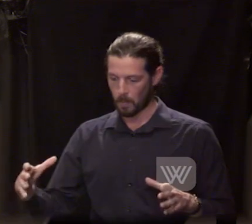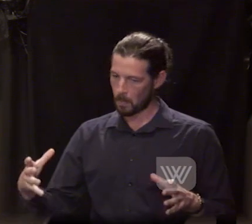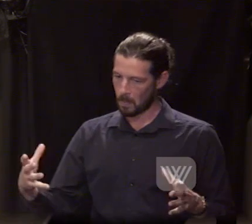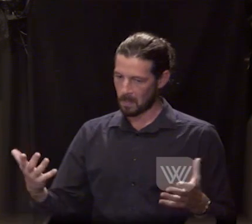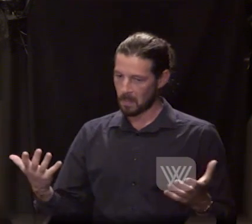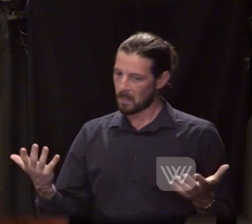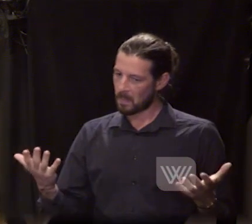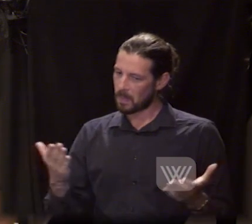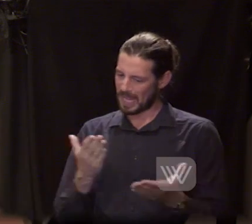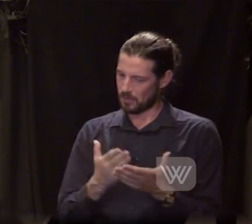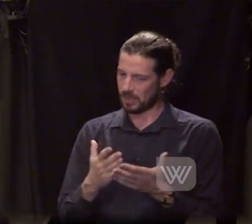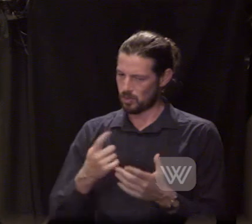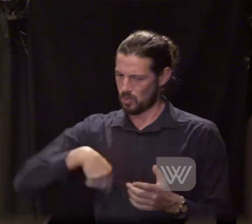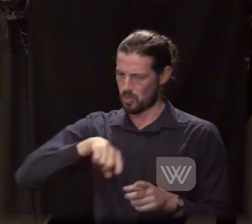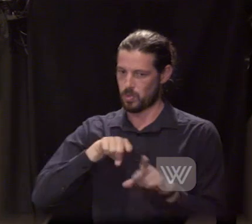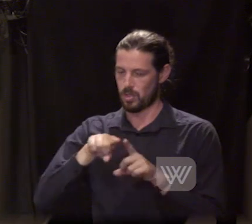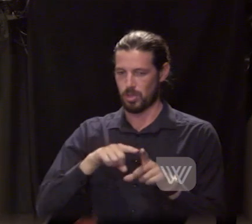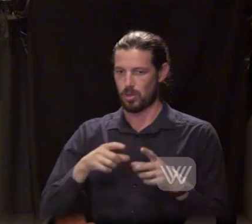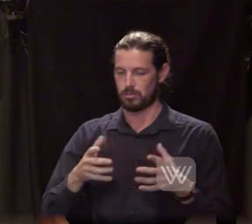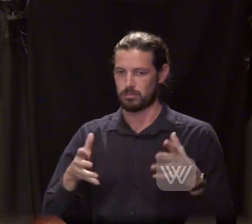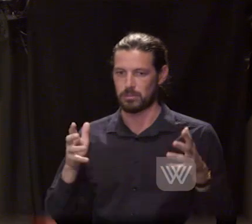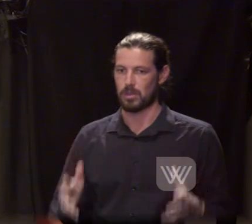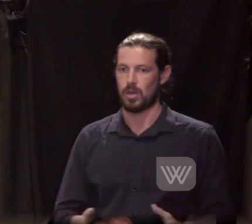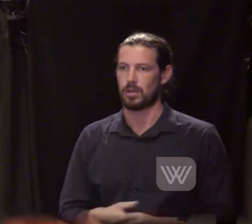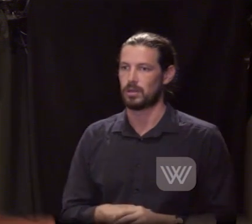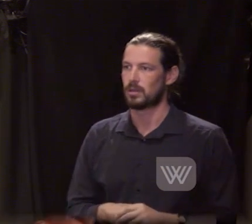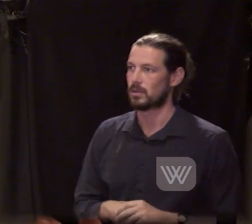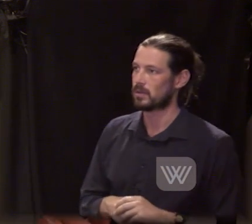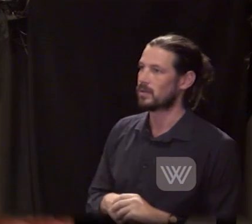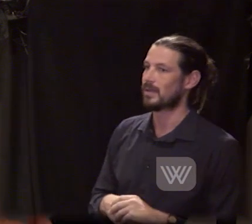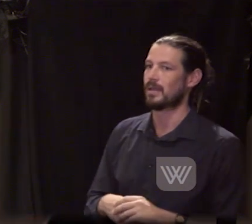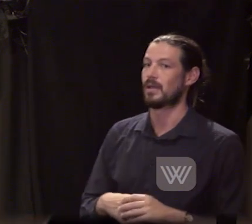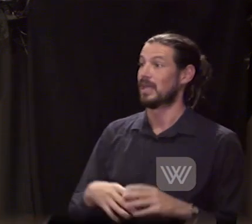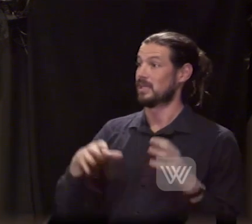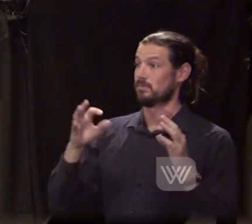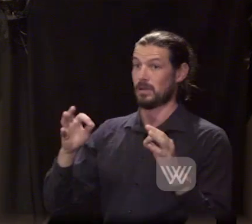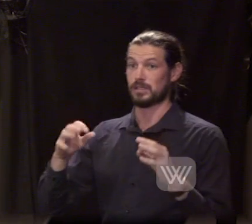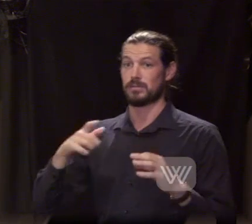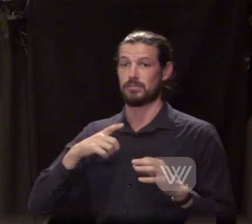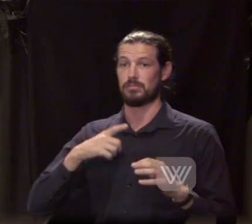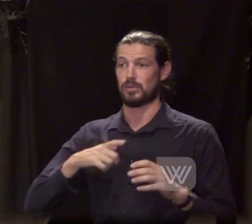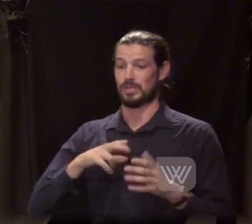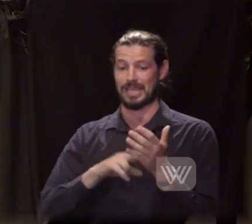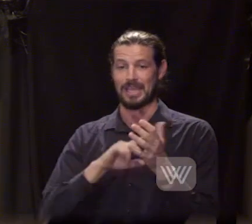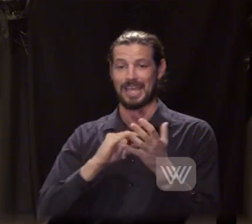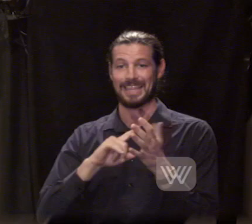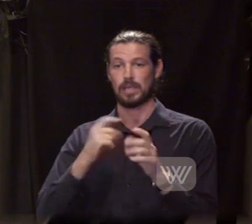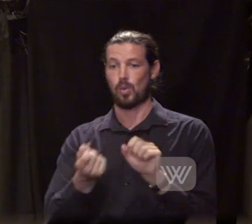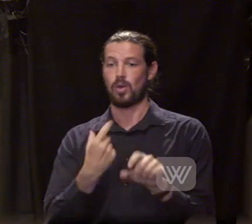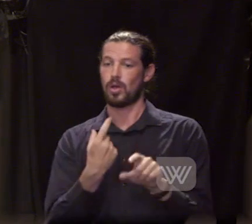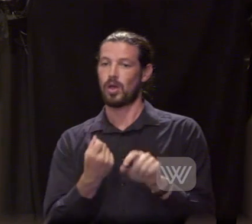were constantly learning about all the new things going on in space research, because NASA kept sending us news saying, hey, this is what's going on. And you're like, oh, cool,